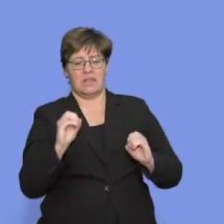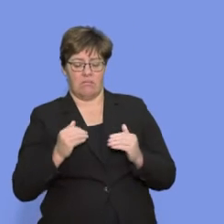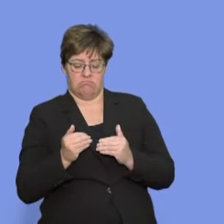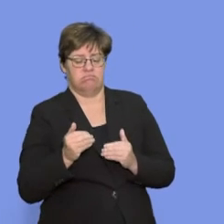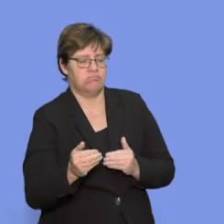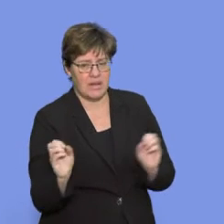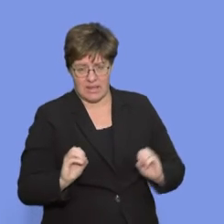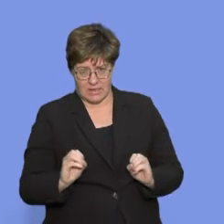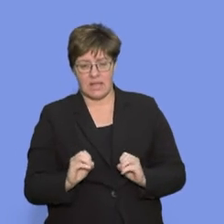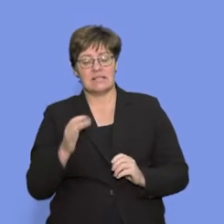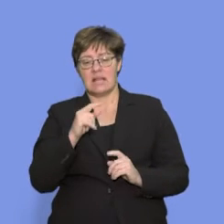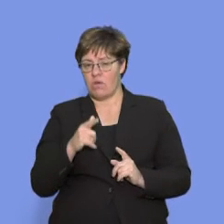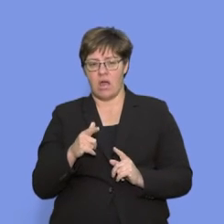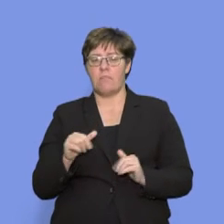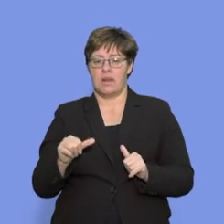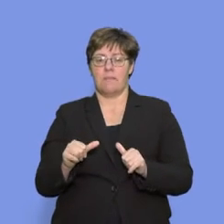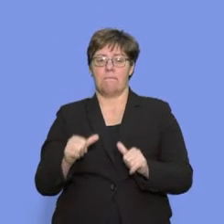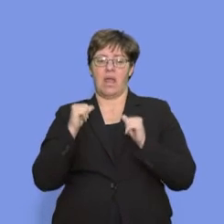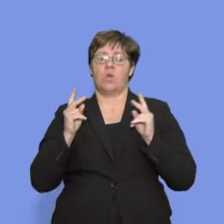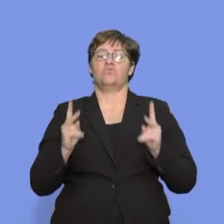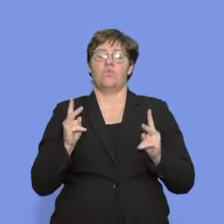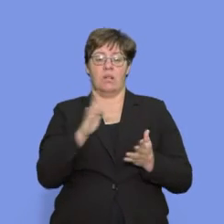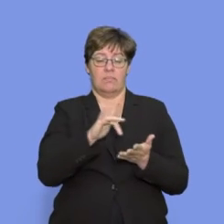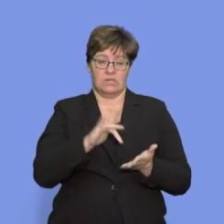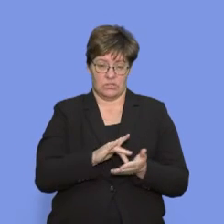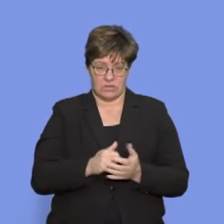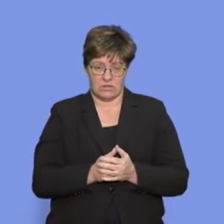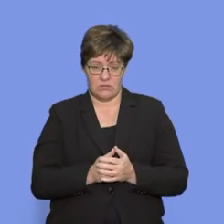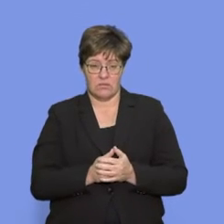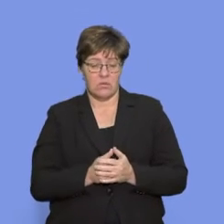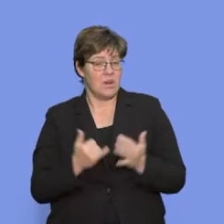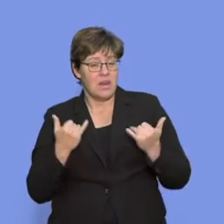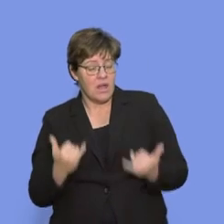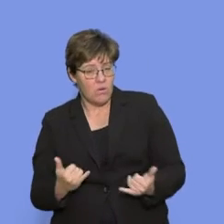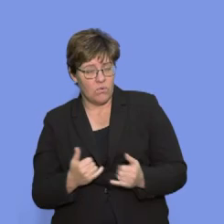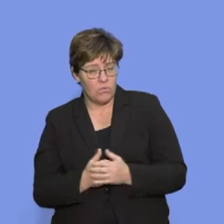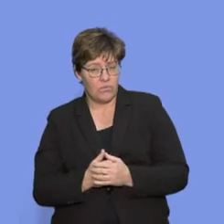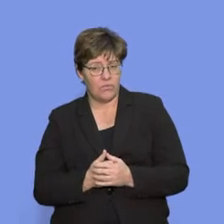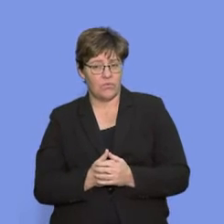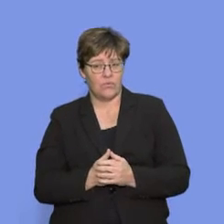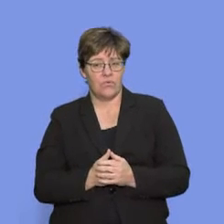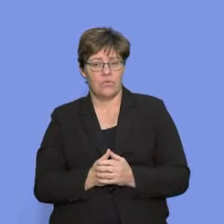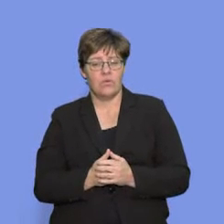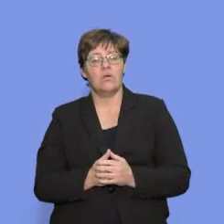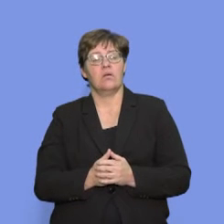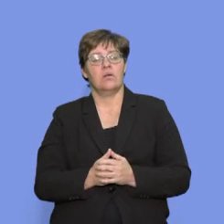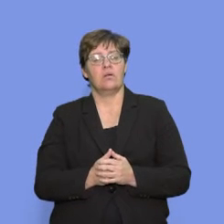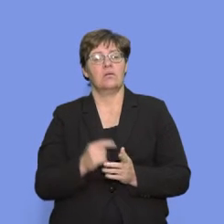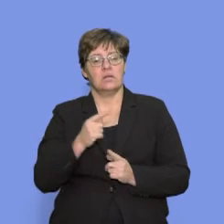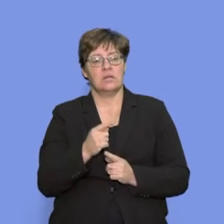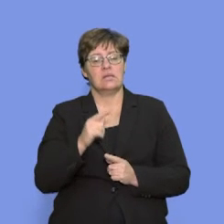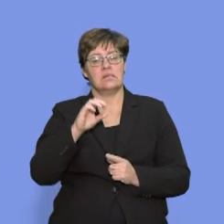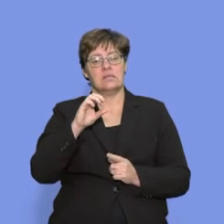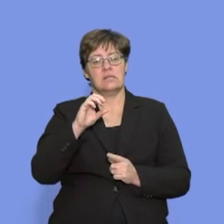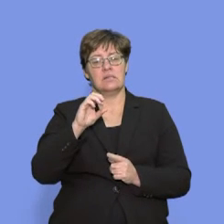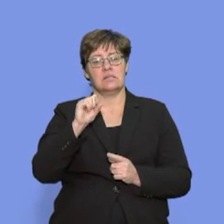sclera is now moving back to the normal position. But now, look, it's actually pulling now the suspensory